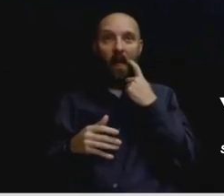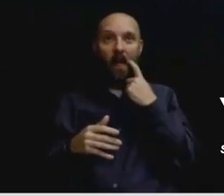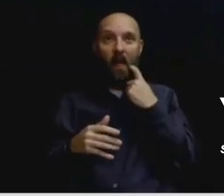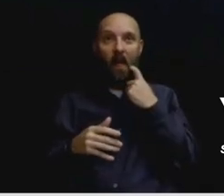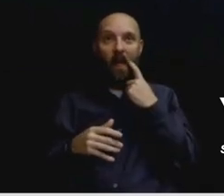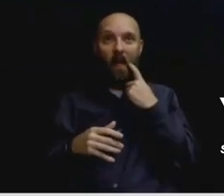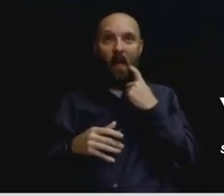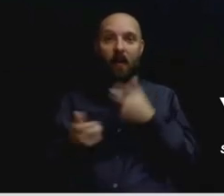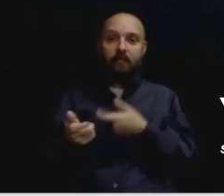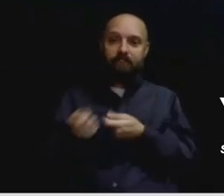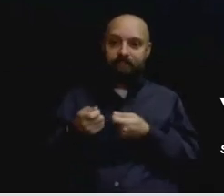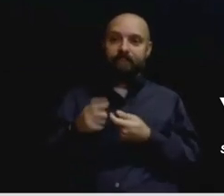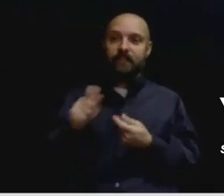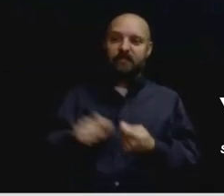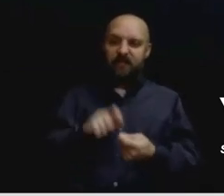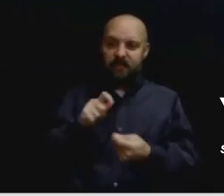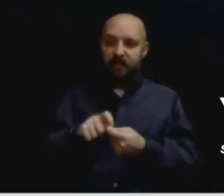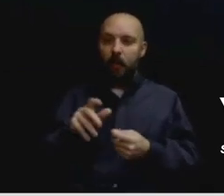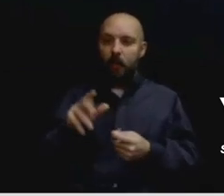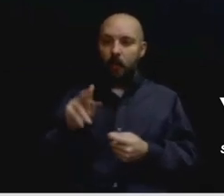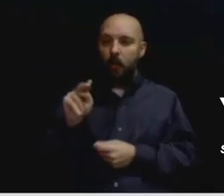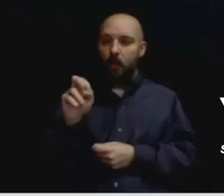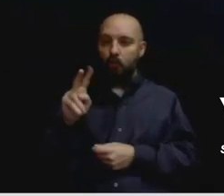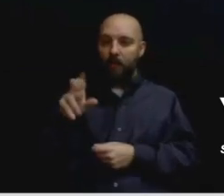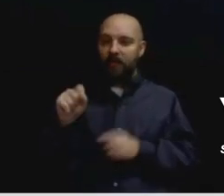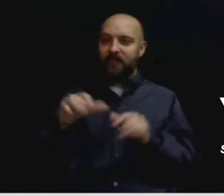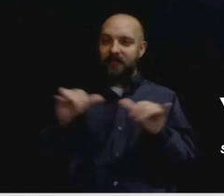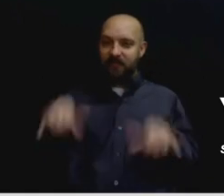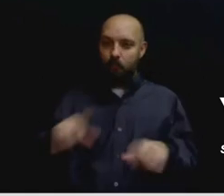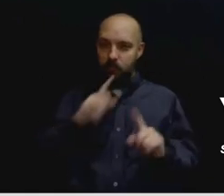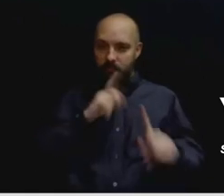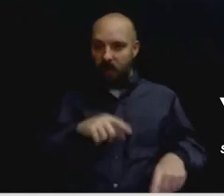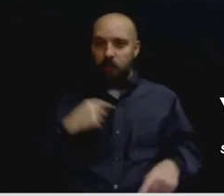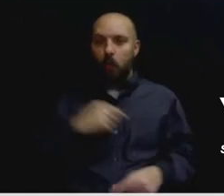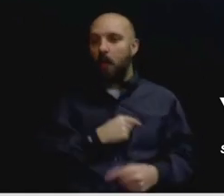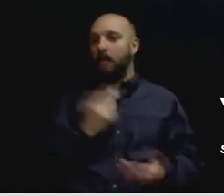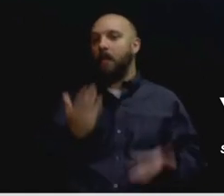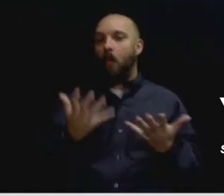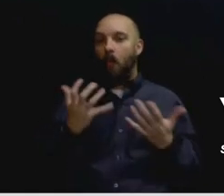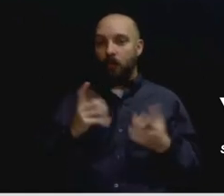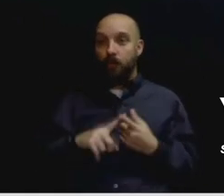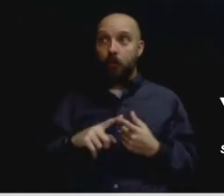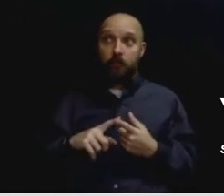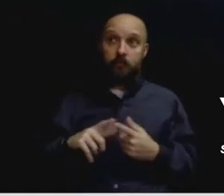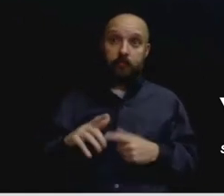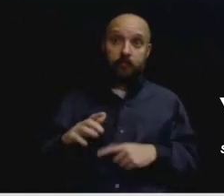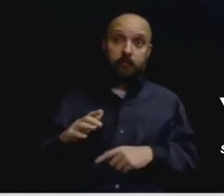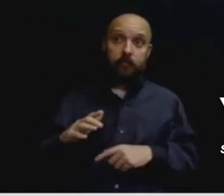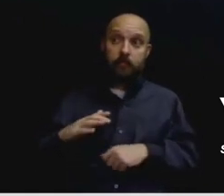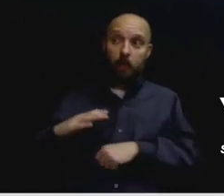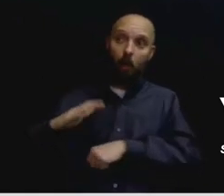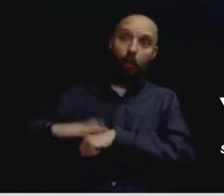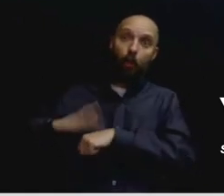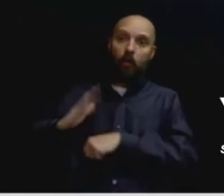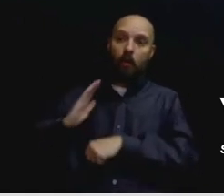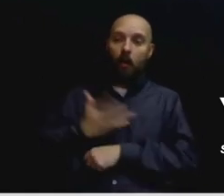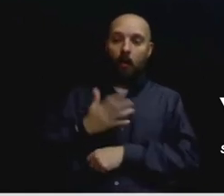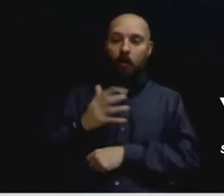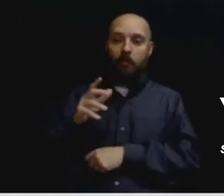elicit a specific nervous system response. So we might want to alert the nervous system, kind of wake it